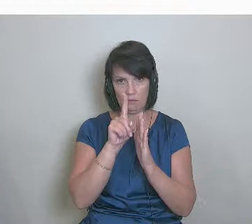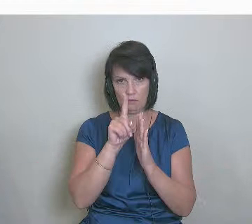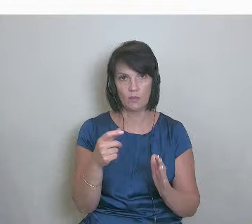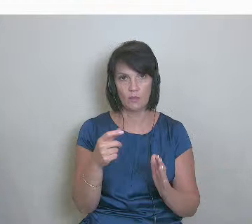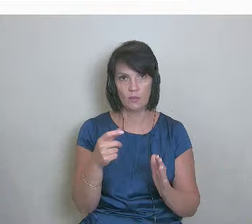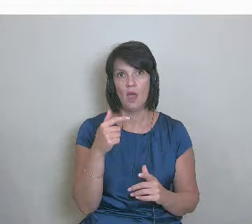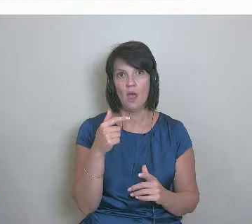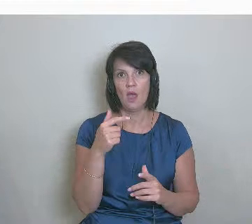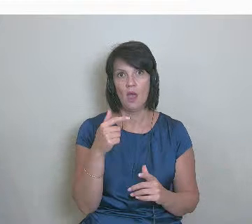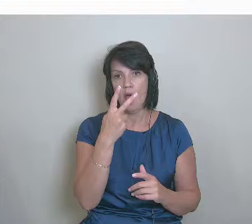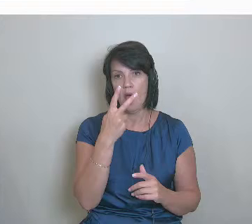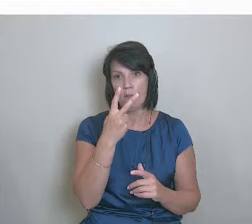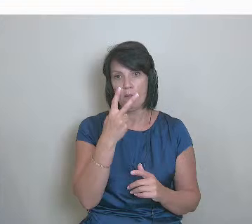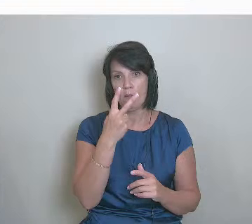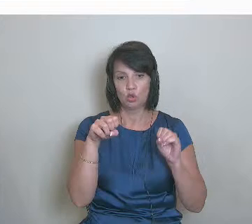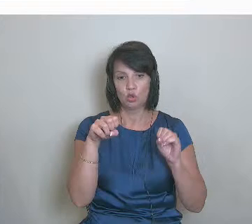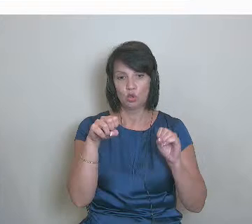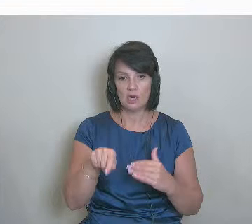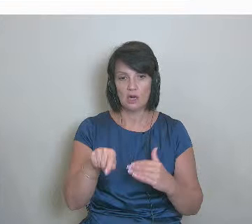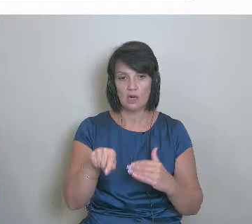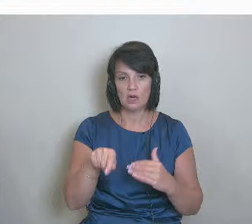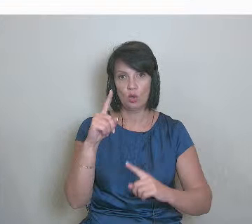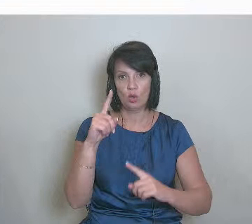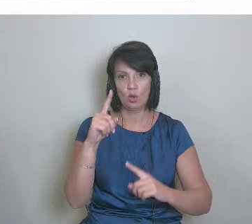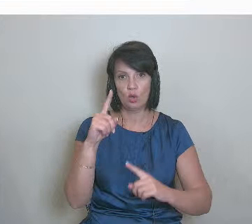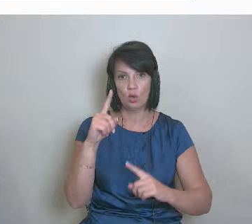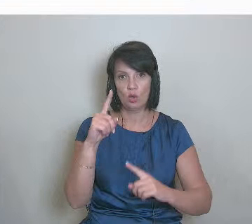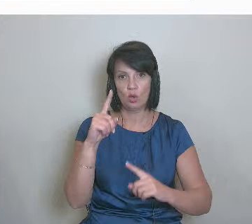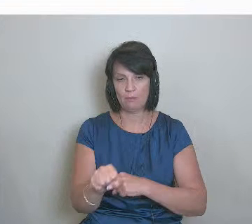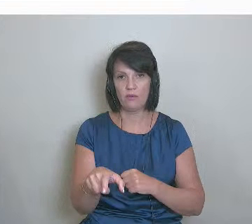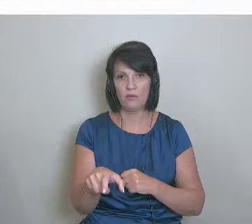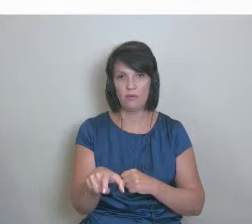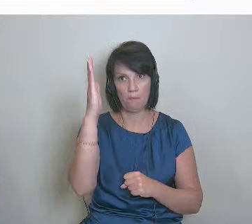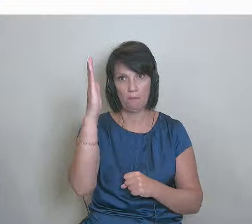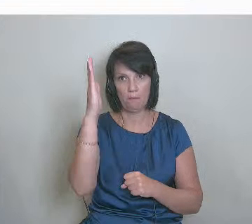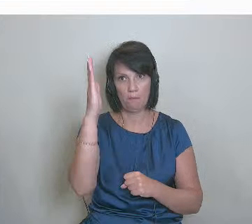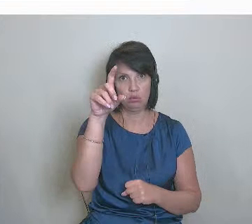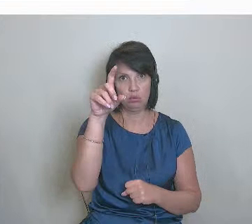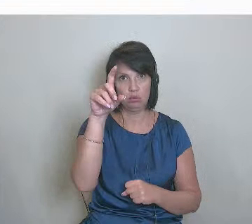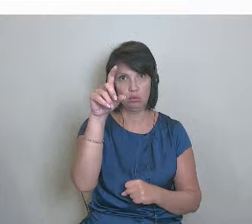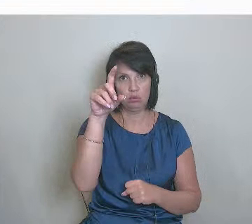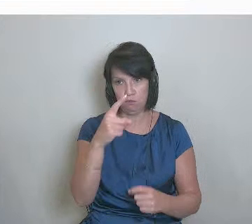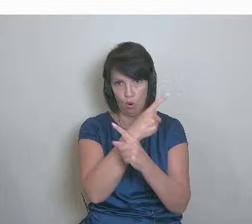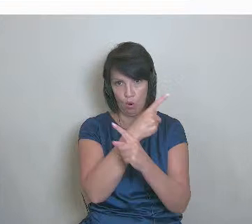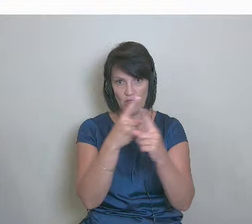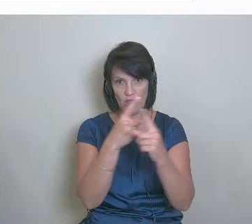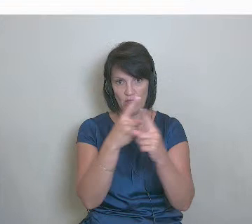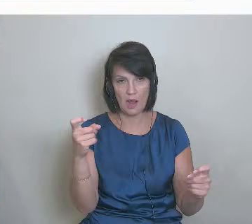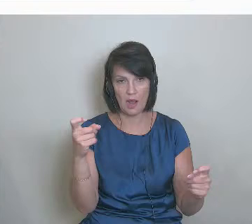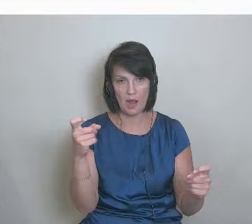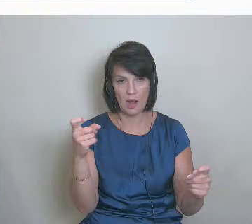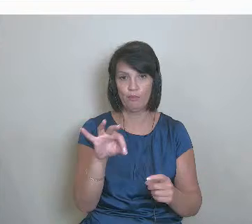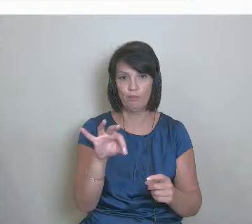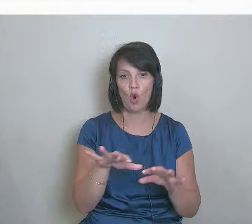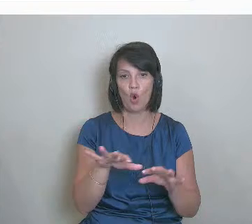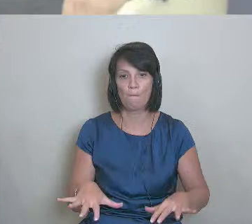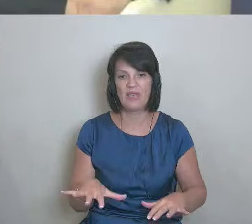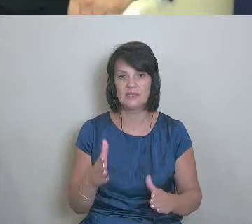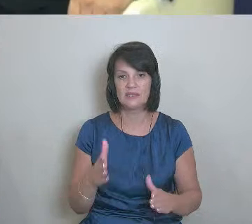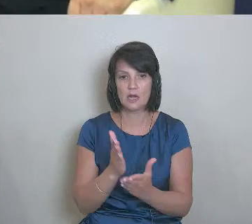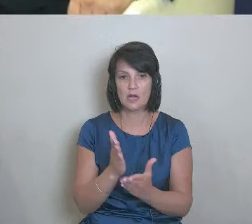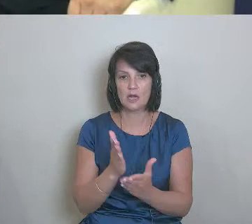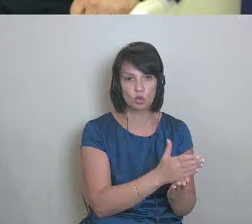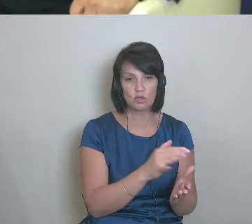establish the places for campaigning and even to clean up the place. And